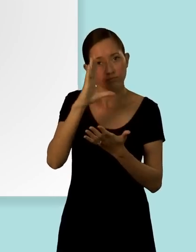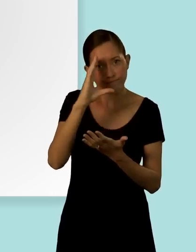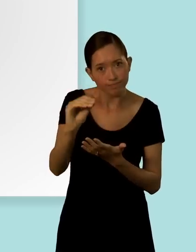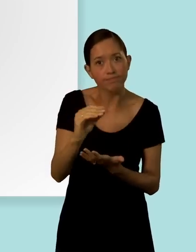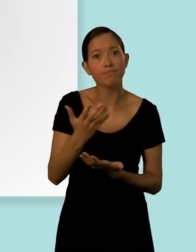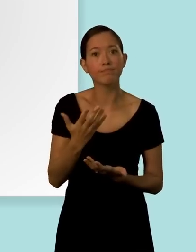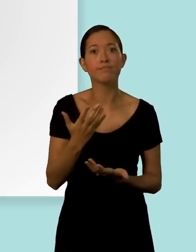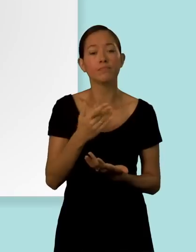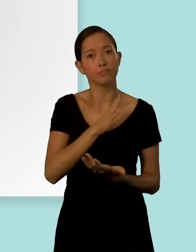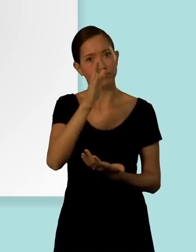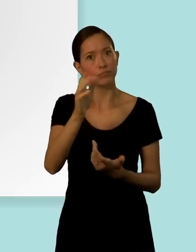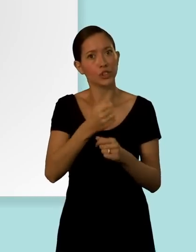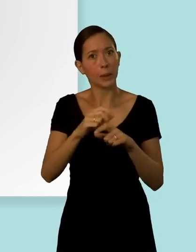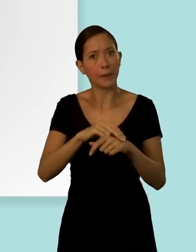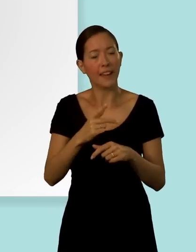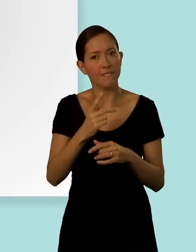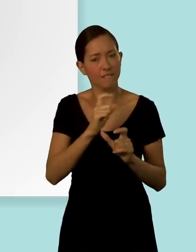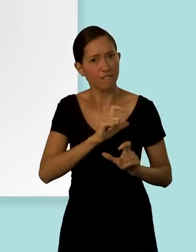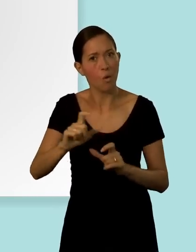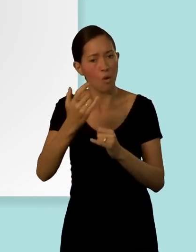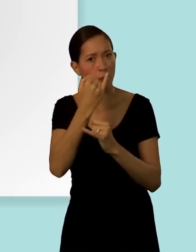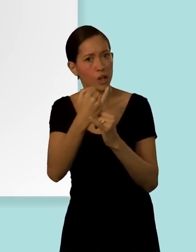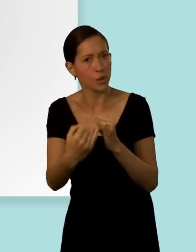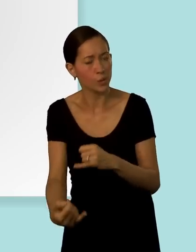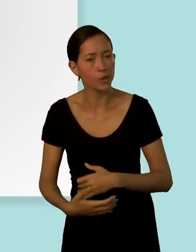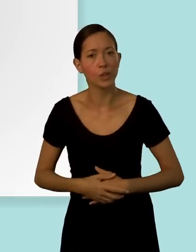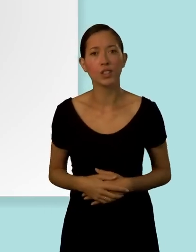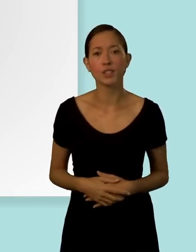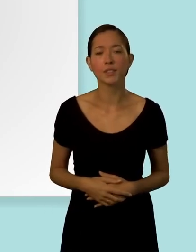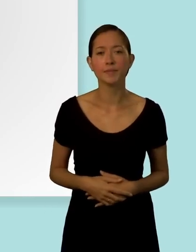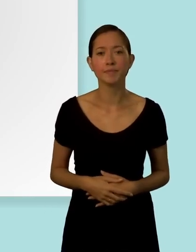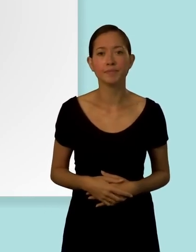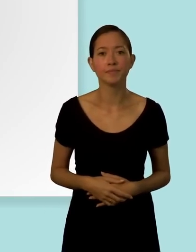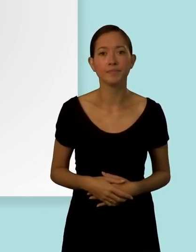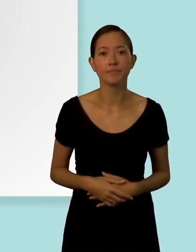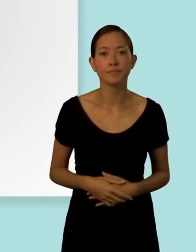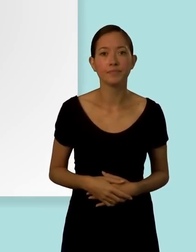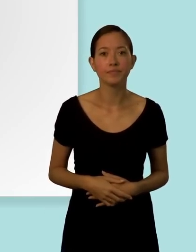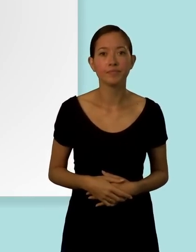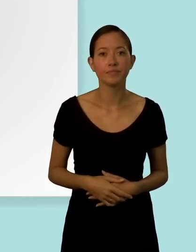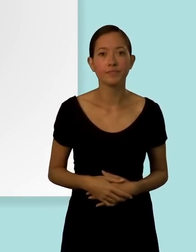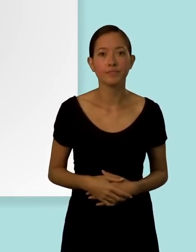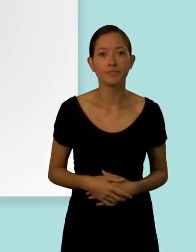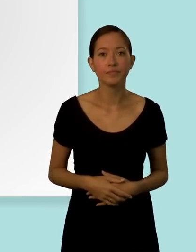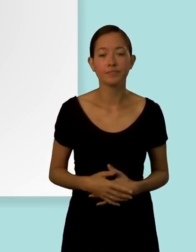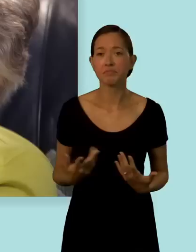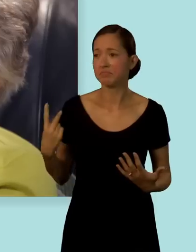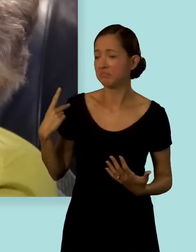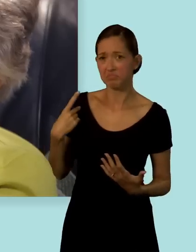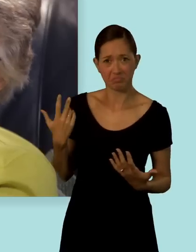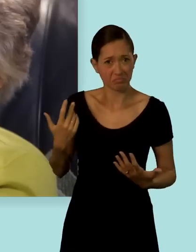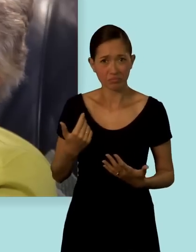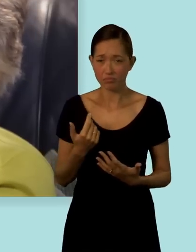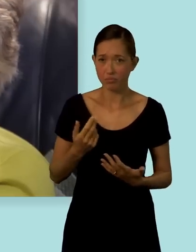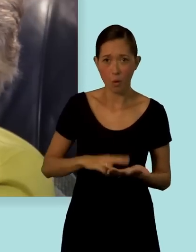This can be treated, so talk to someone close to you about it. Do see your GP if it continues or get worse. We